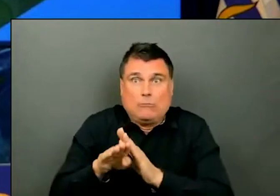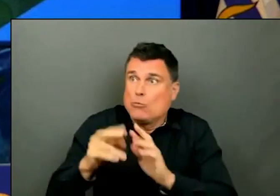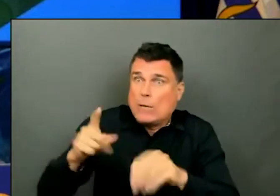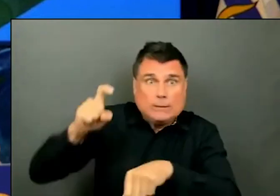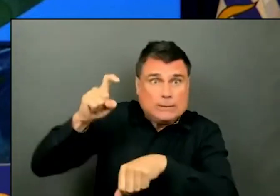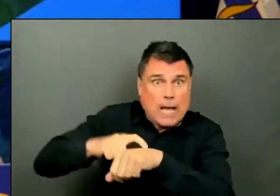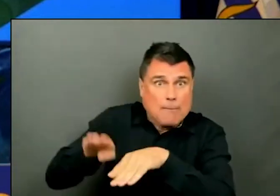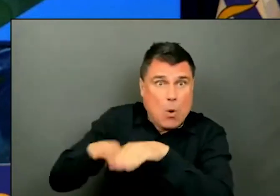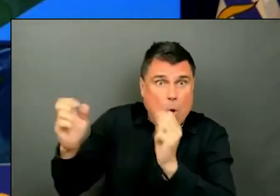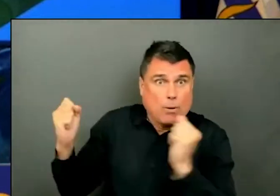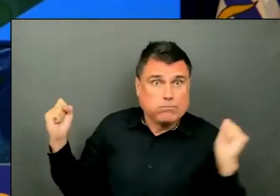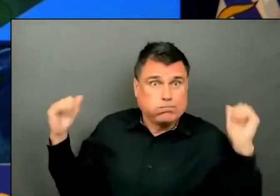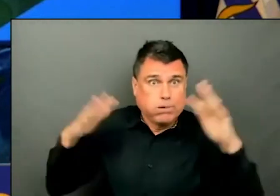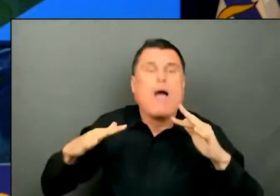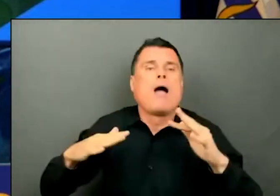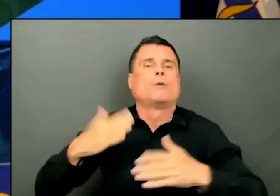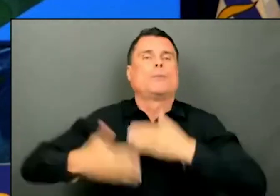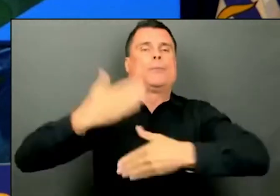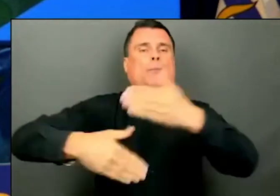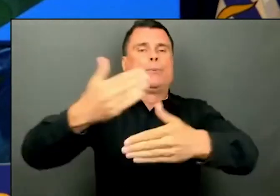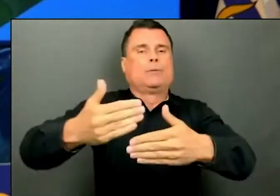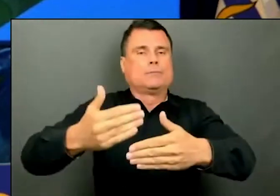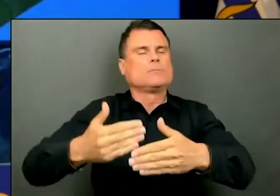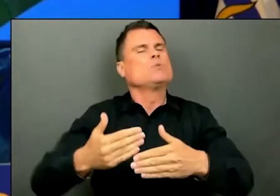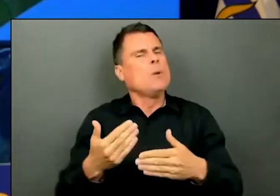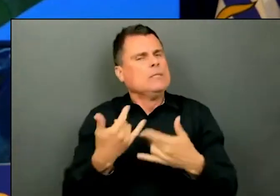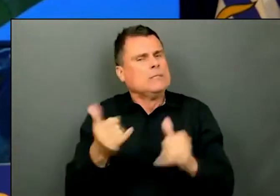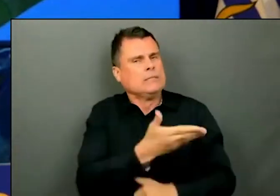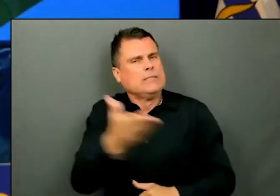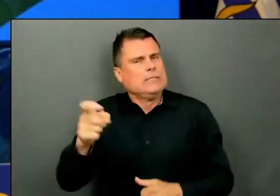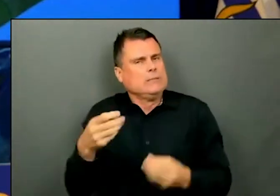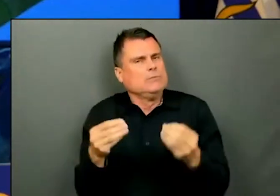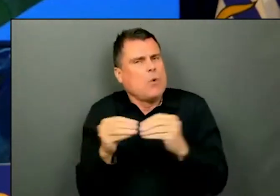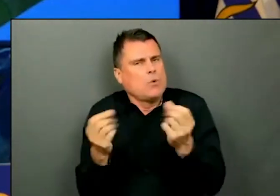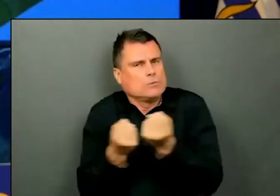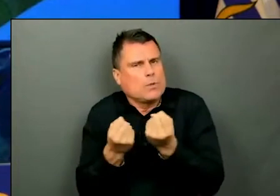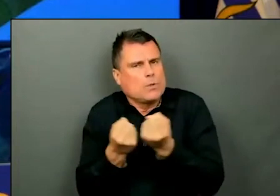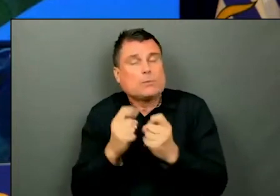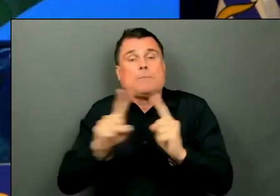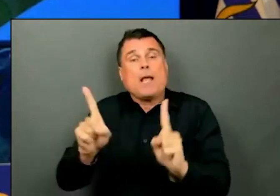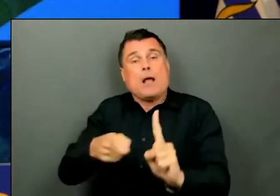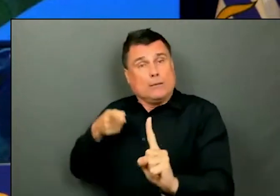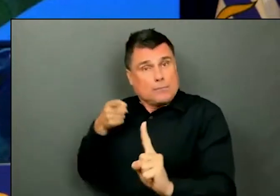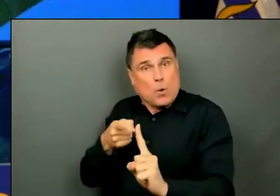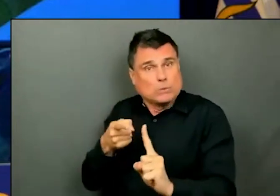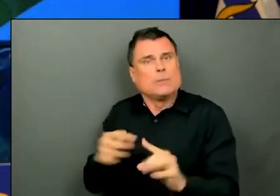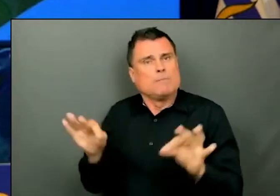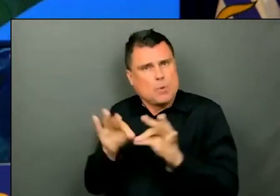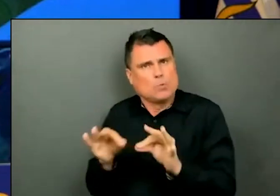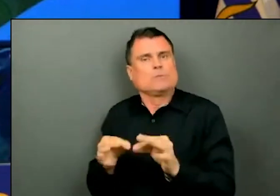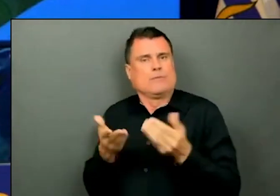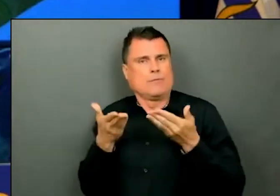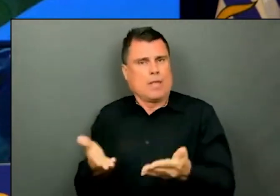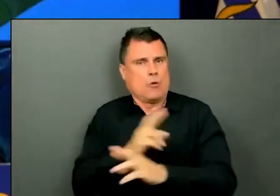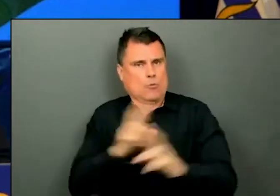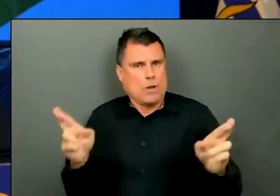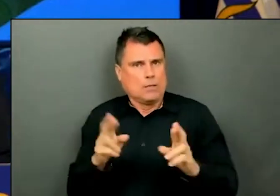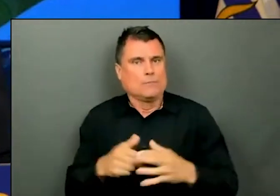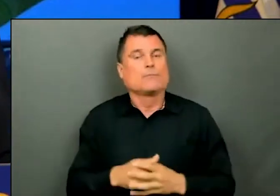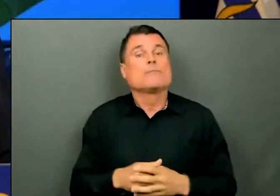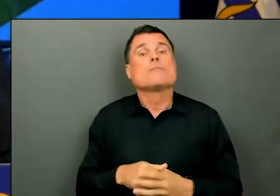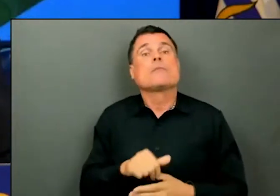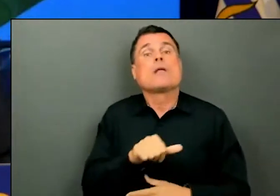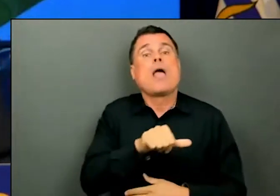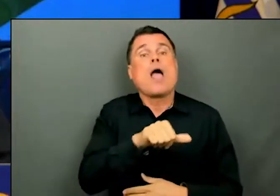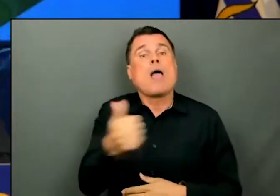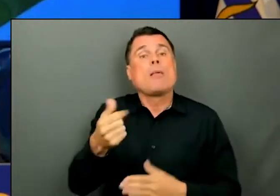to be sure, but this is a critically important first step. It helps us to fill the gaps that were identified by the Tourism Task Force, which was put